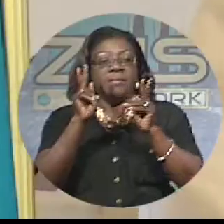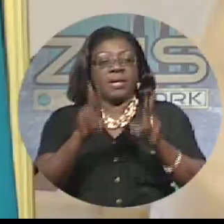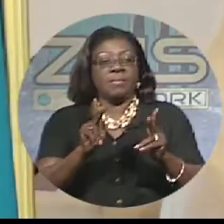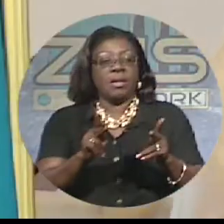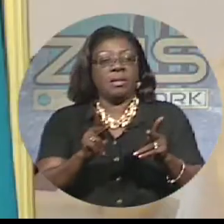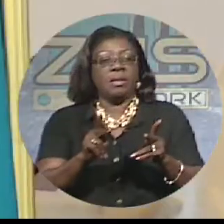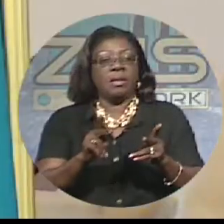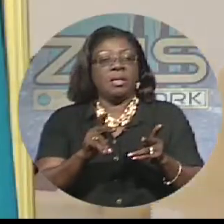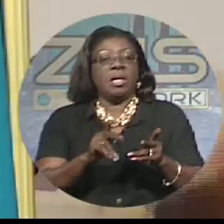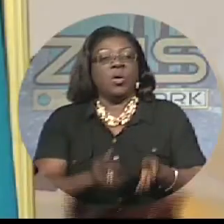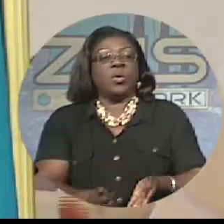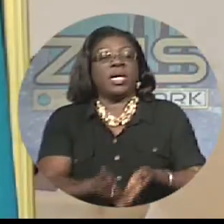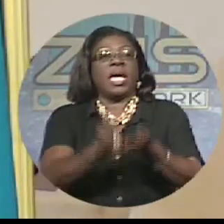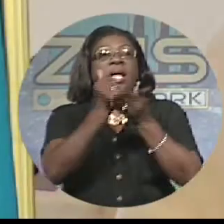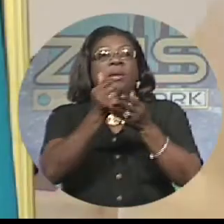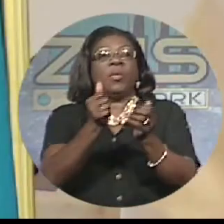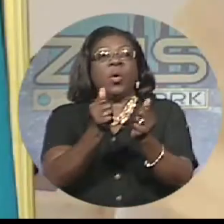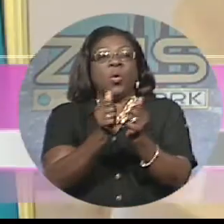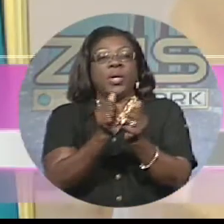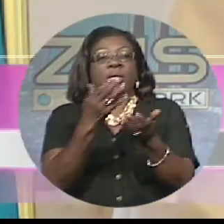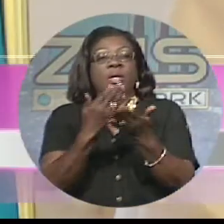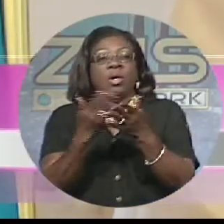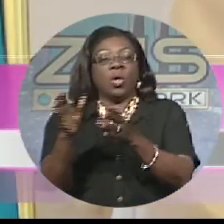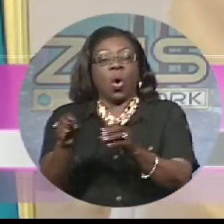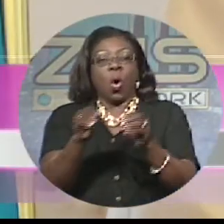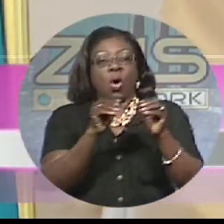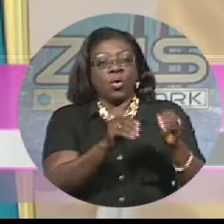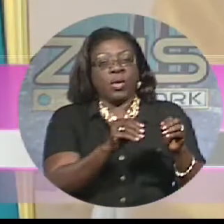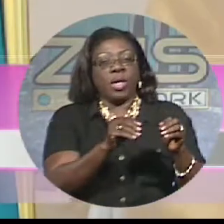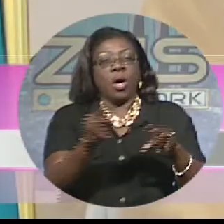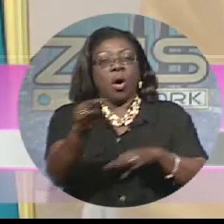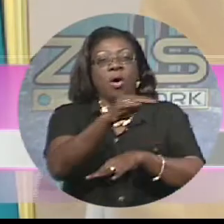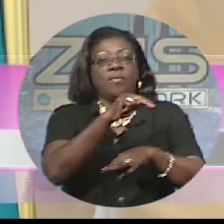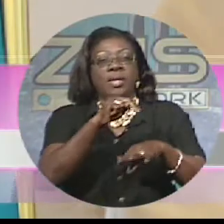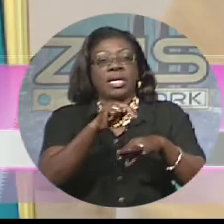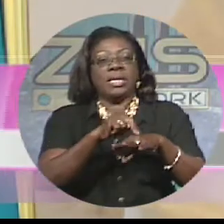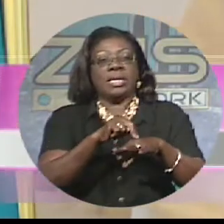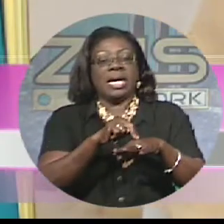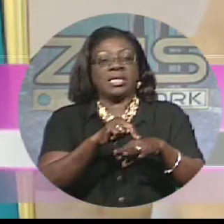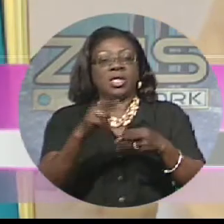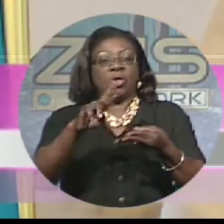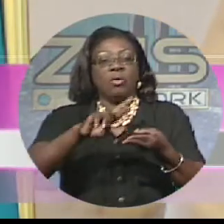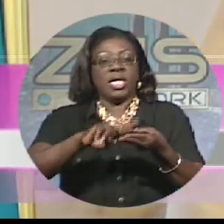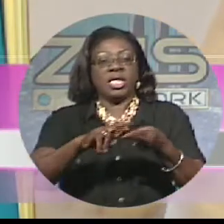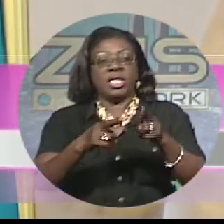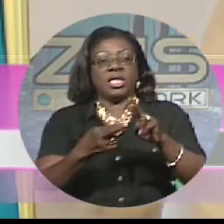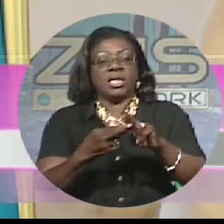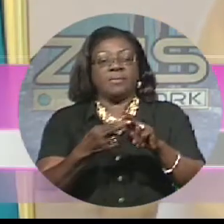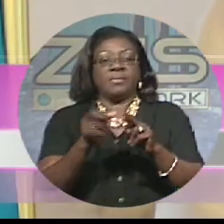help with the good ordering of international relationships.